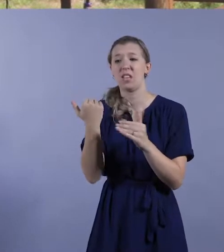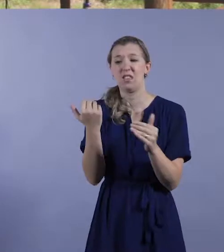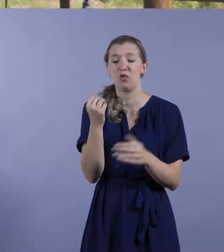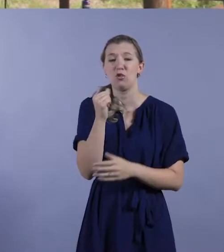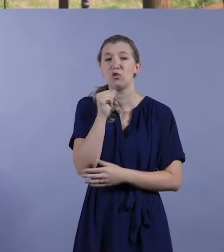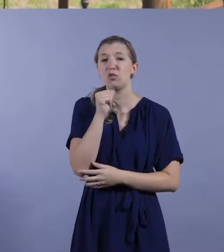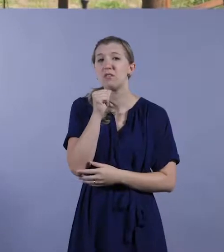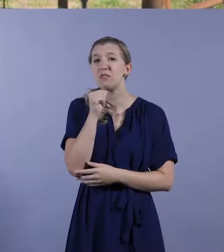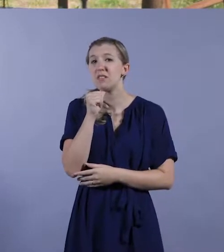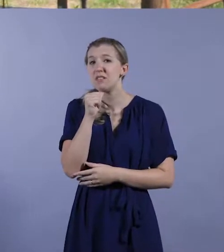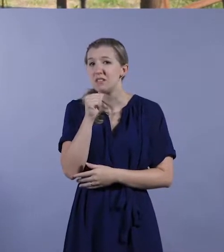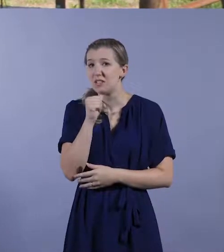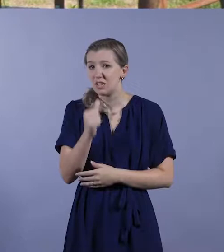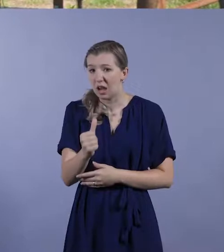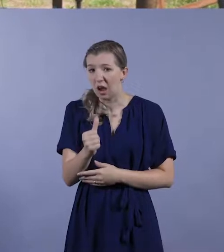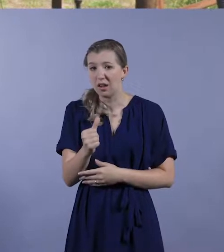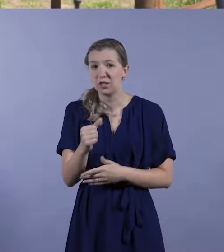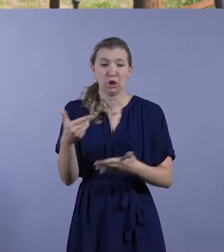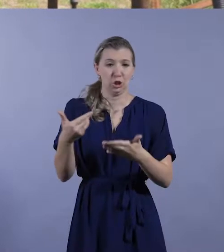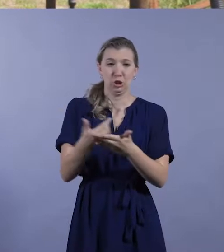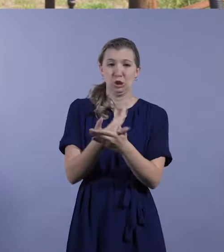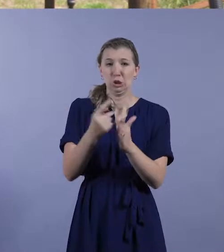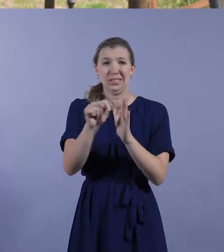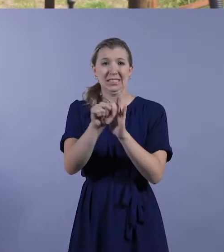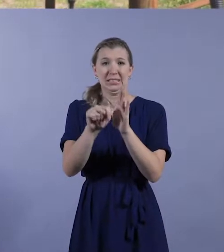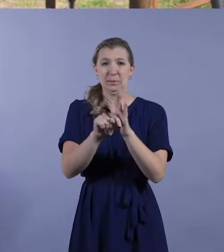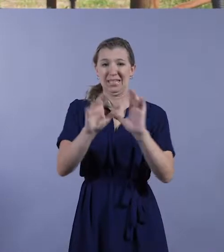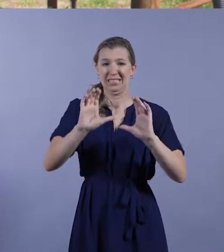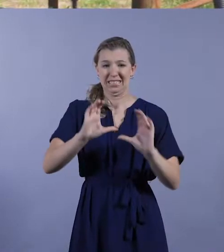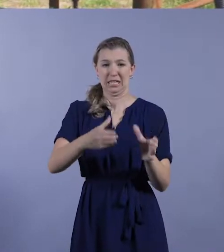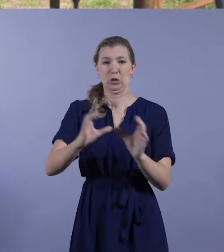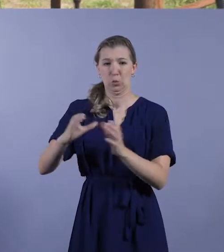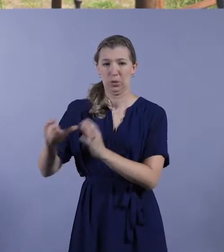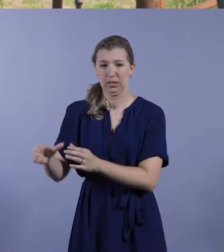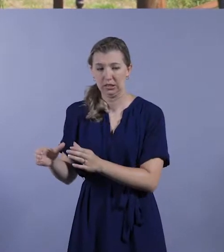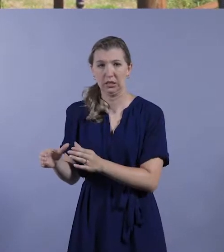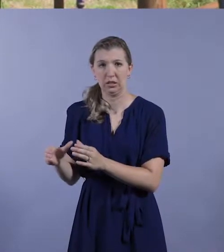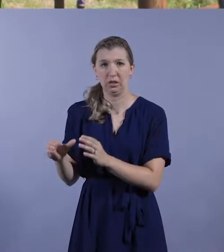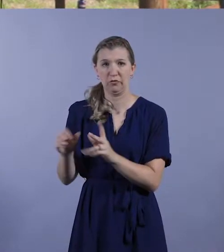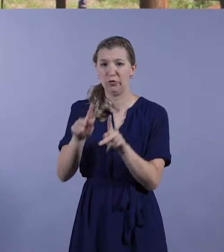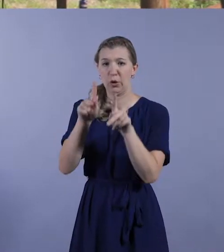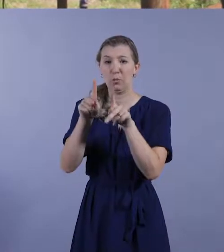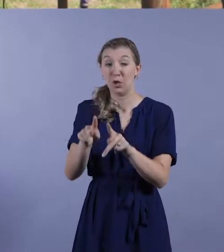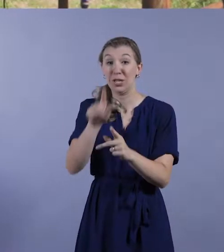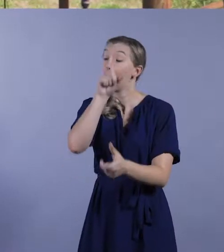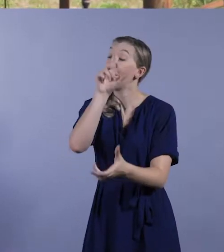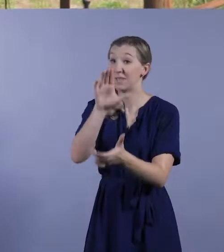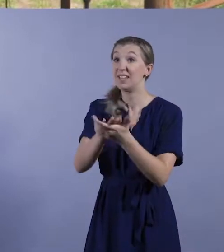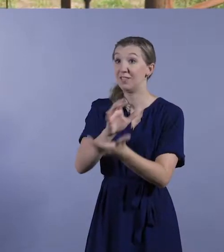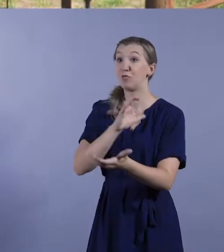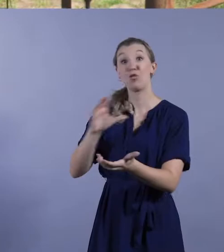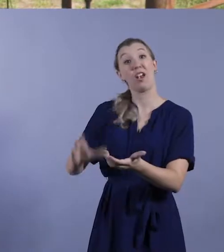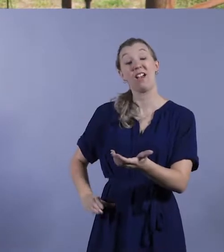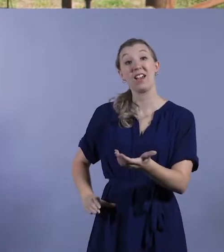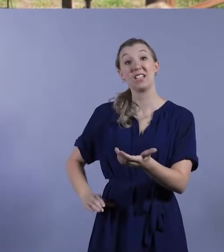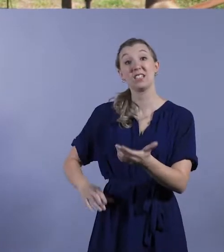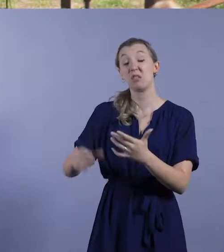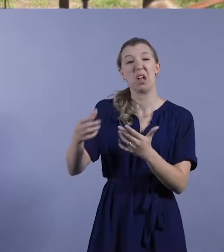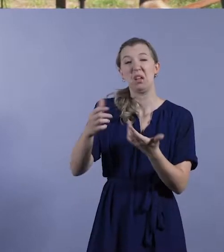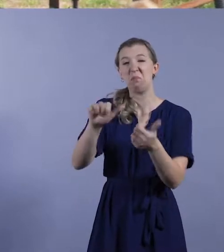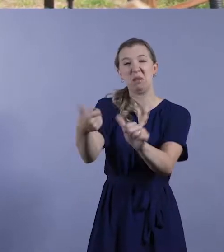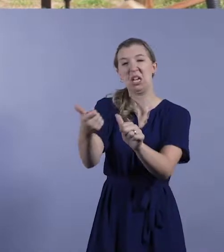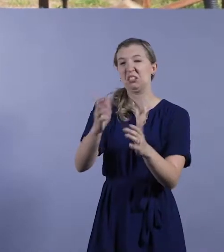not a New Testament category for someone who believed upon Christ and then refused